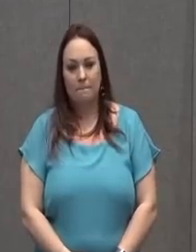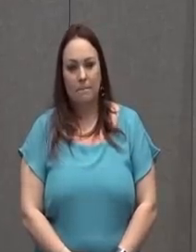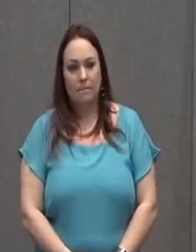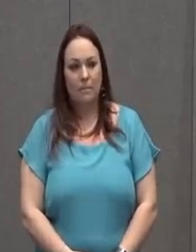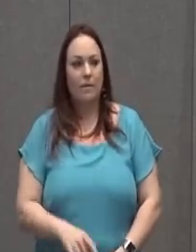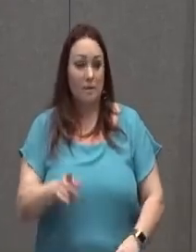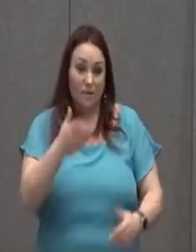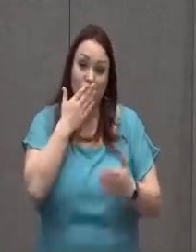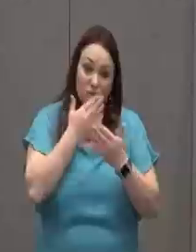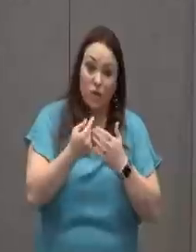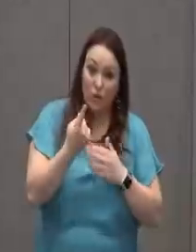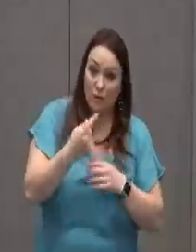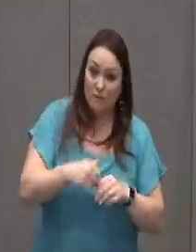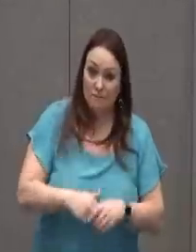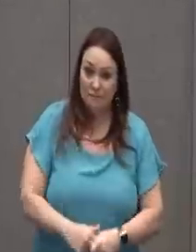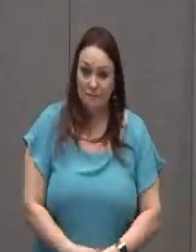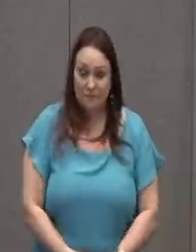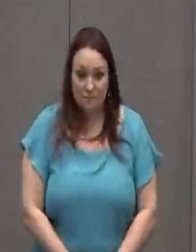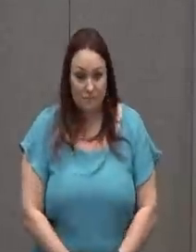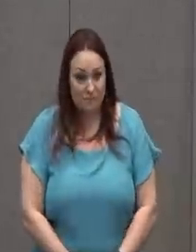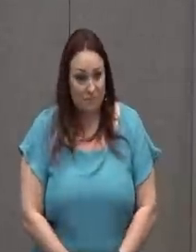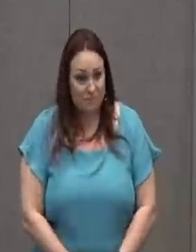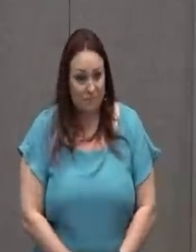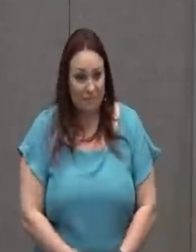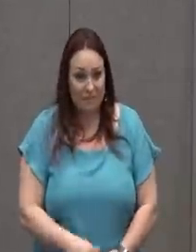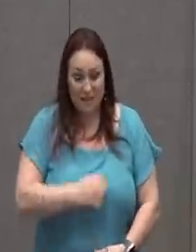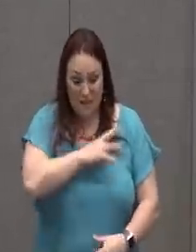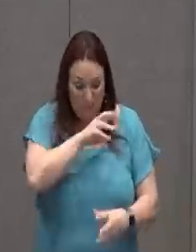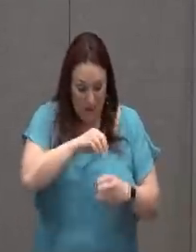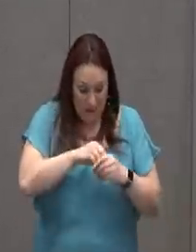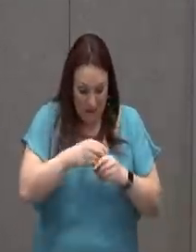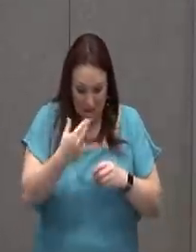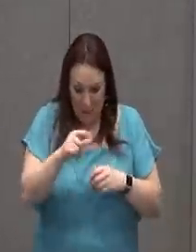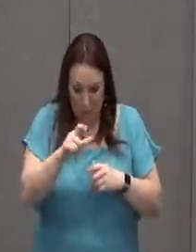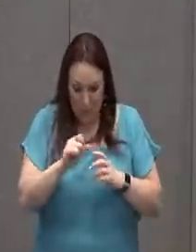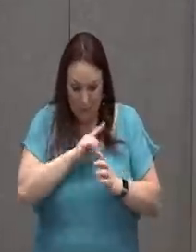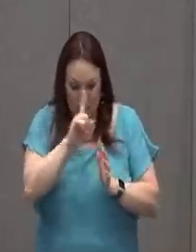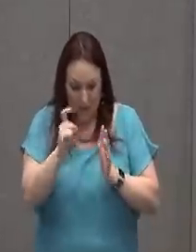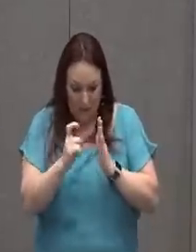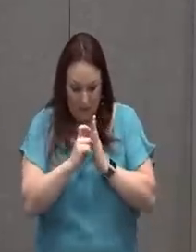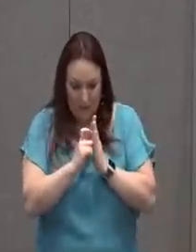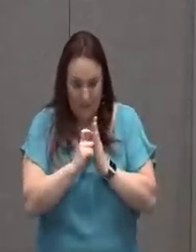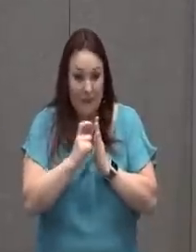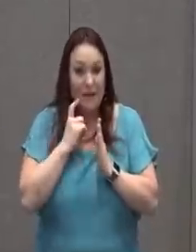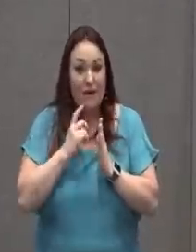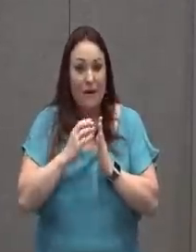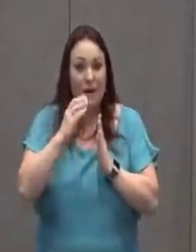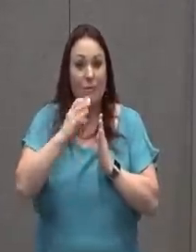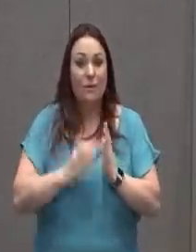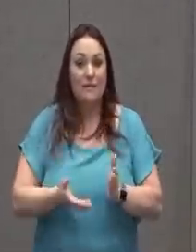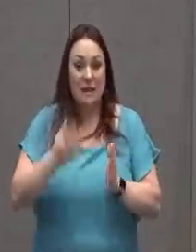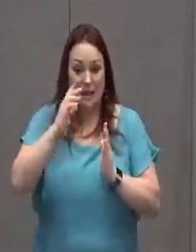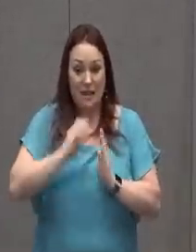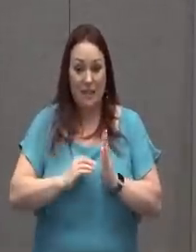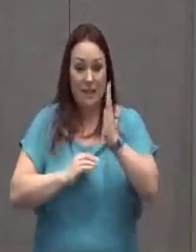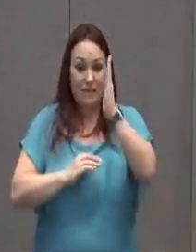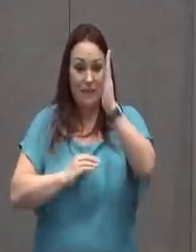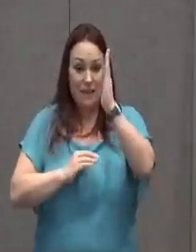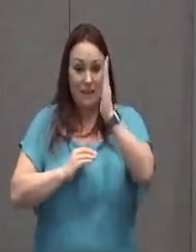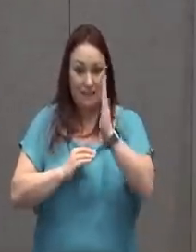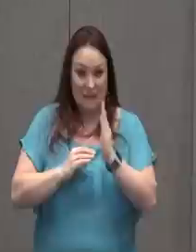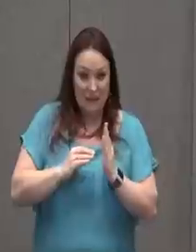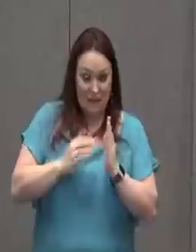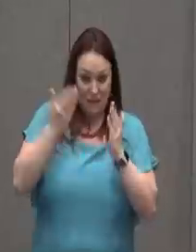This one's a good one. Okay. But as soon as they had climbed inside, their hiding place was lifted, tilted, and lowered into a